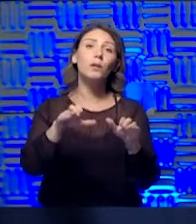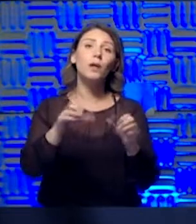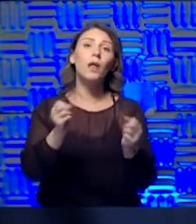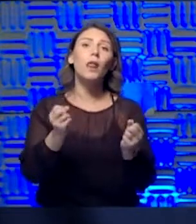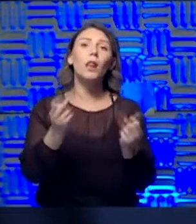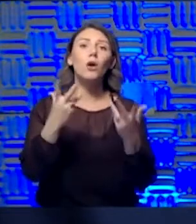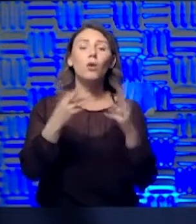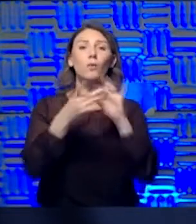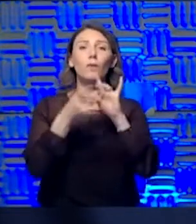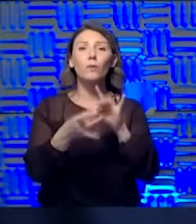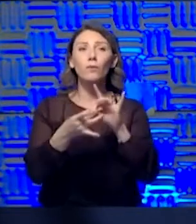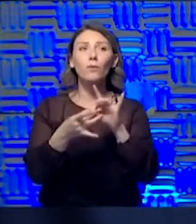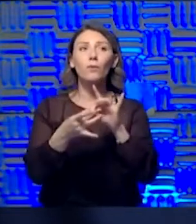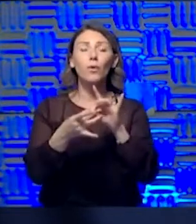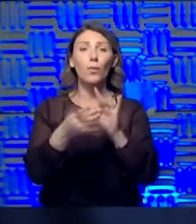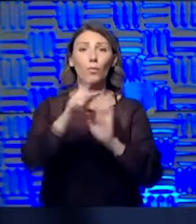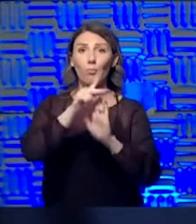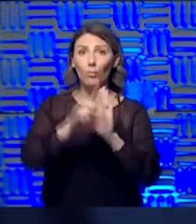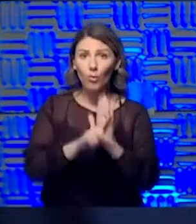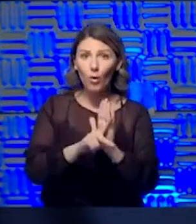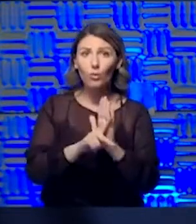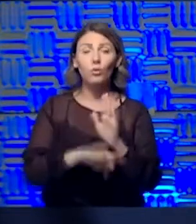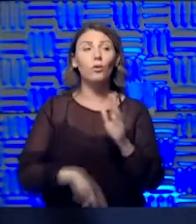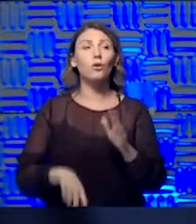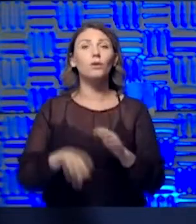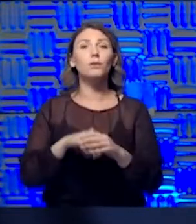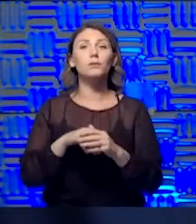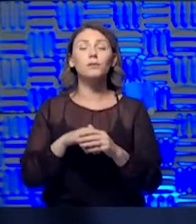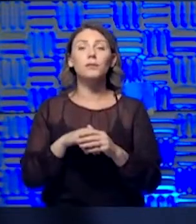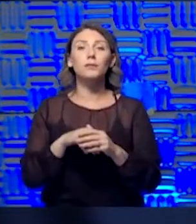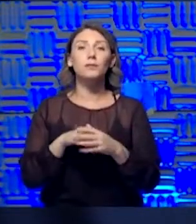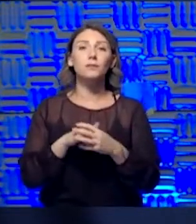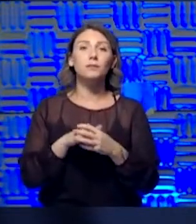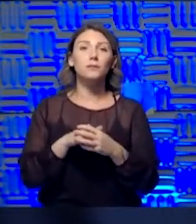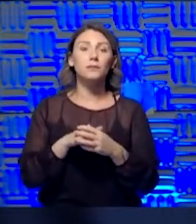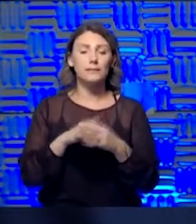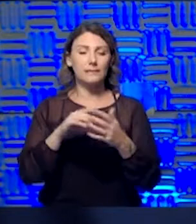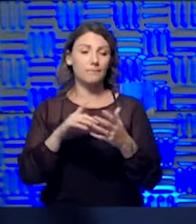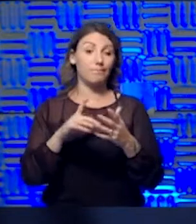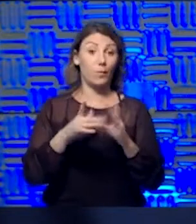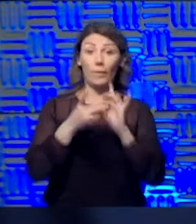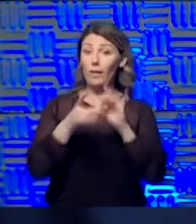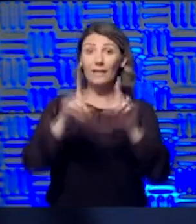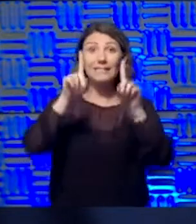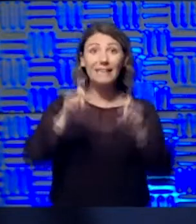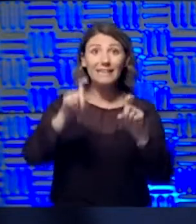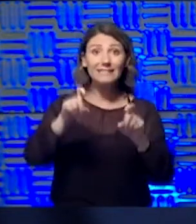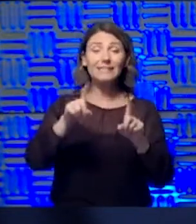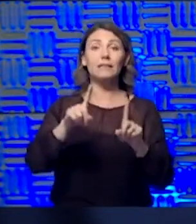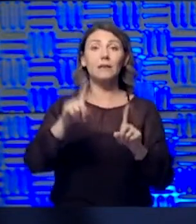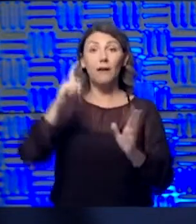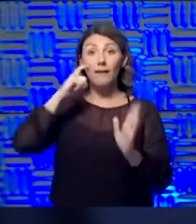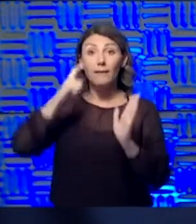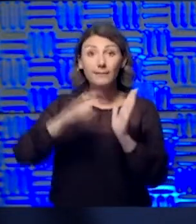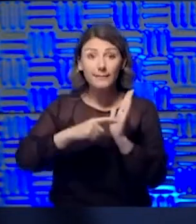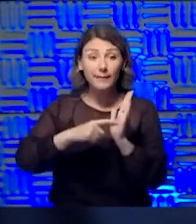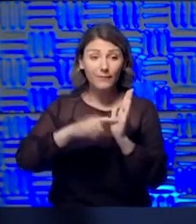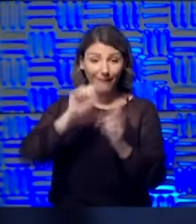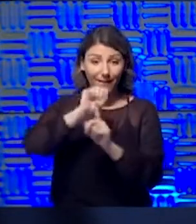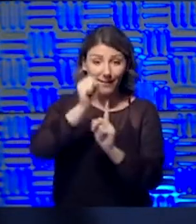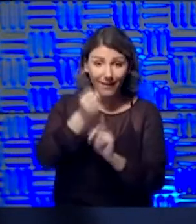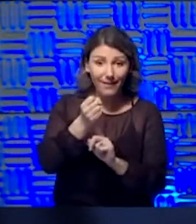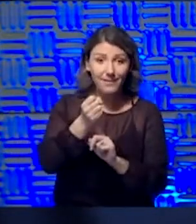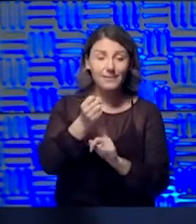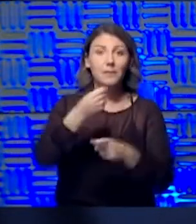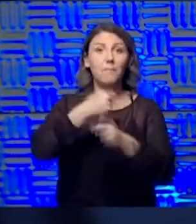along with the protocols, it's a matter of testing, identifying cases, making sure the cases were